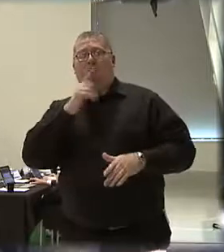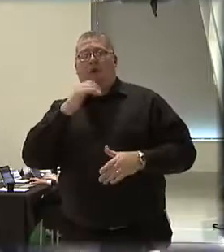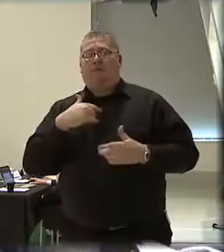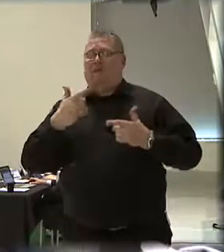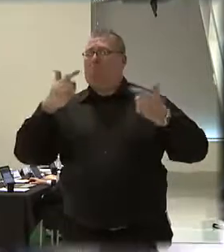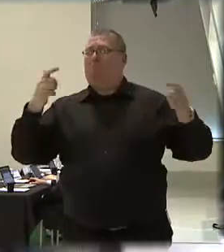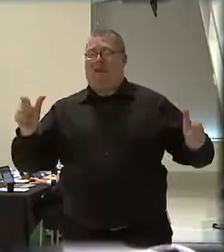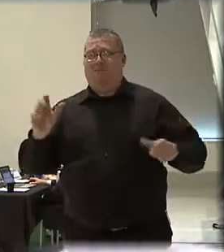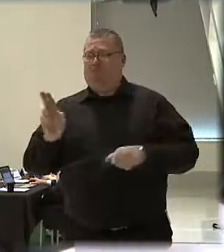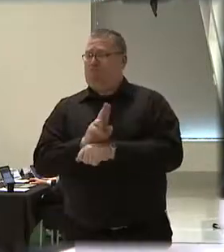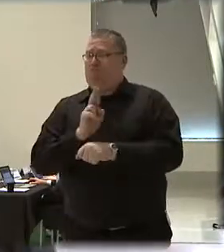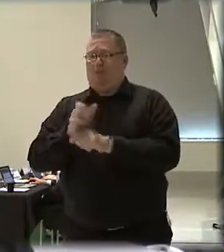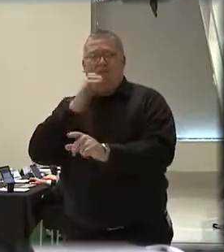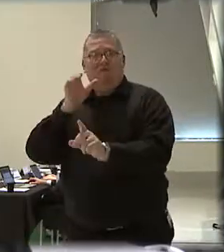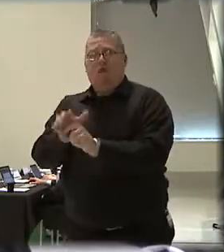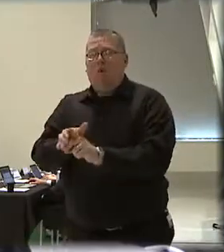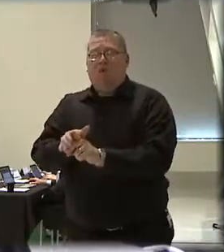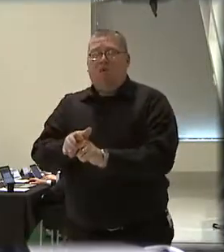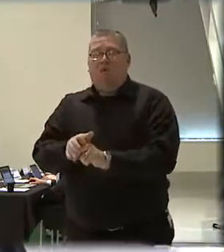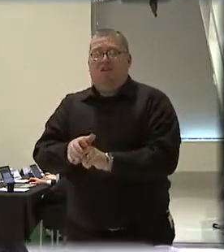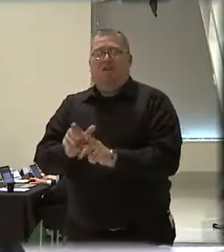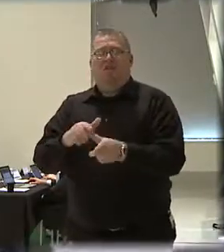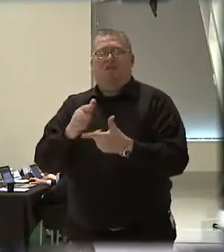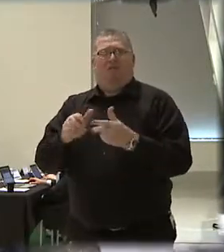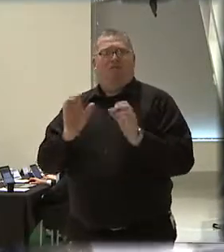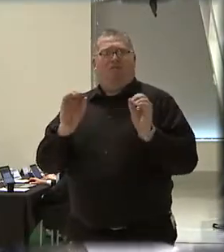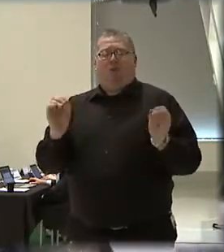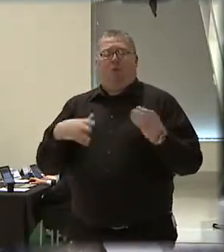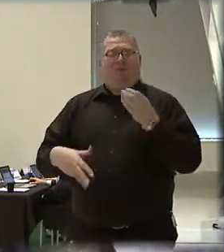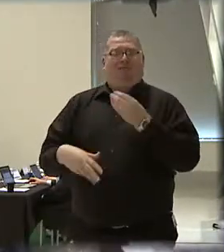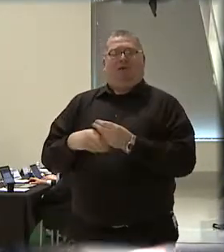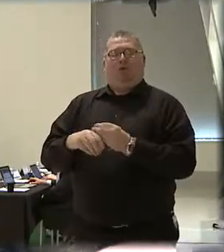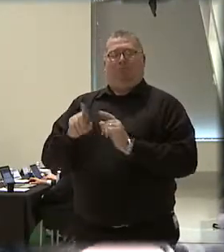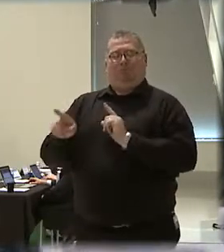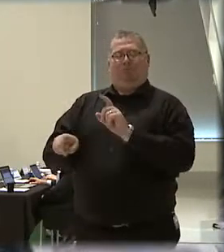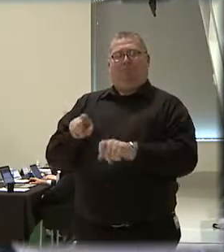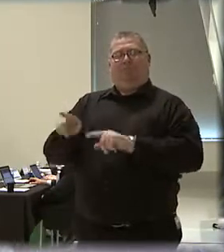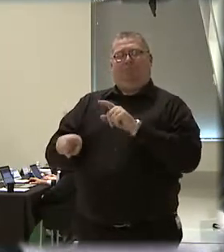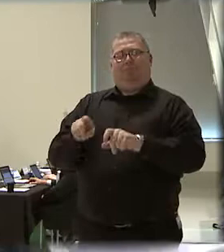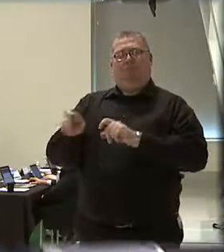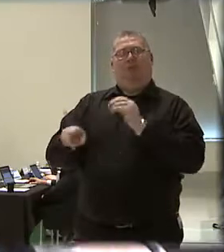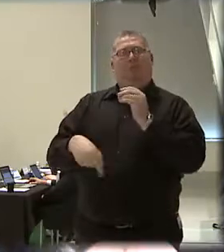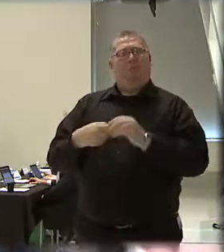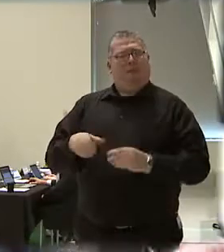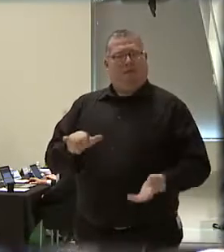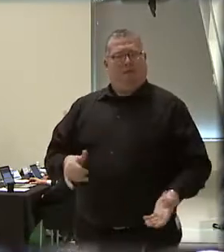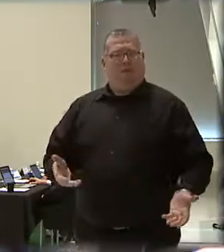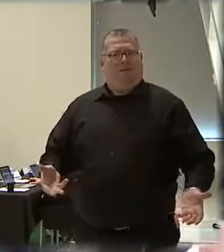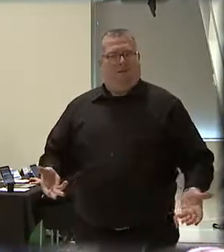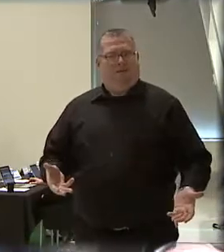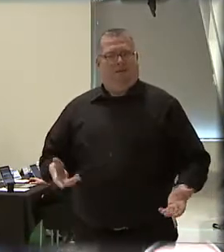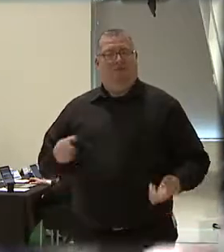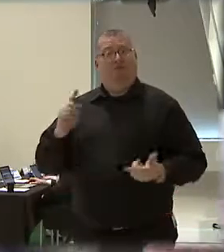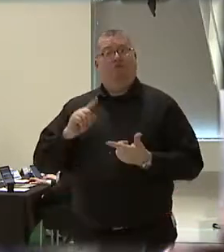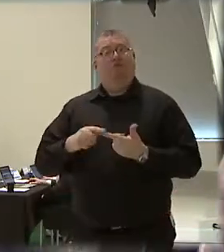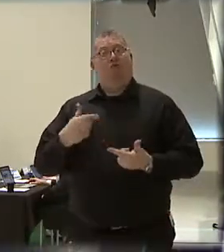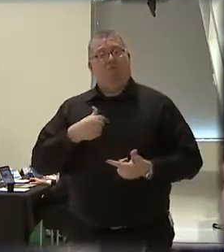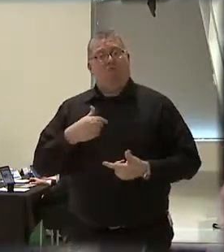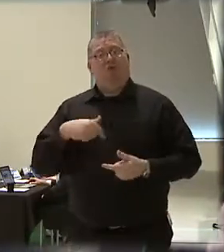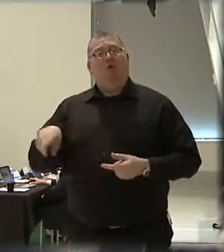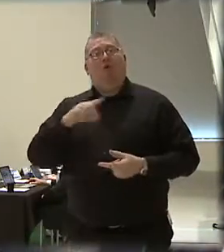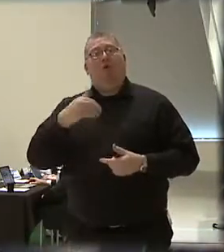time use of force, and there's no additional inquiry about it. So to me, if you